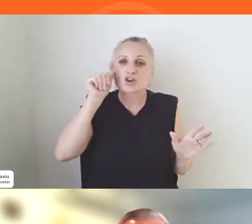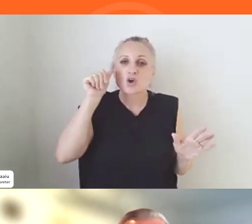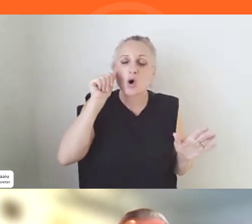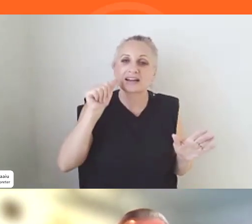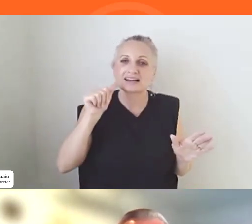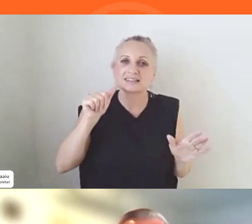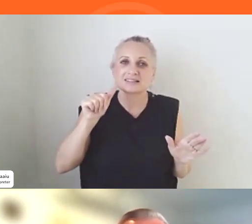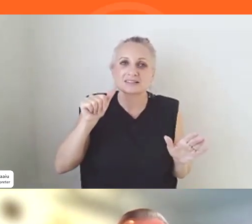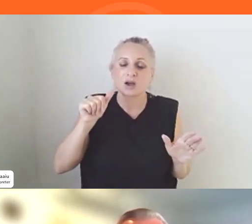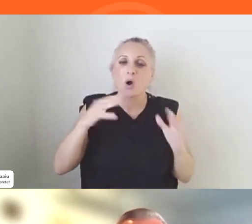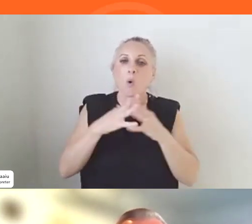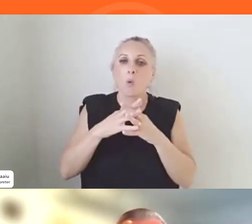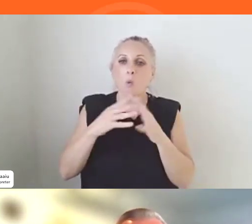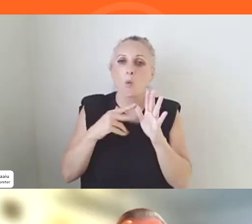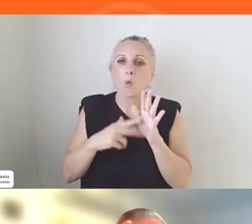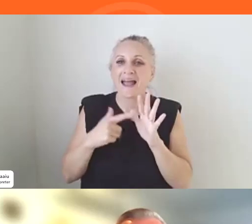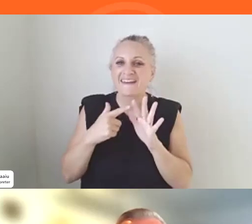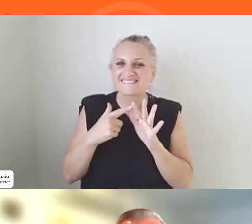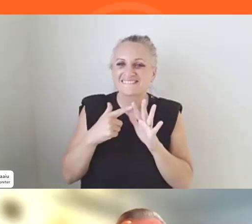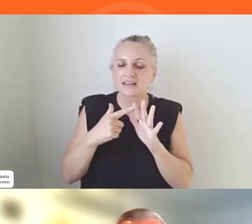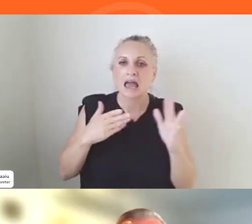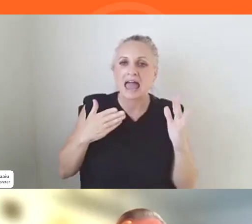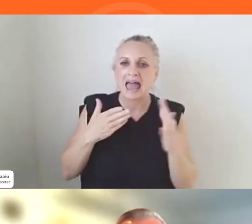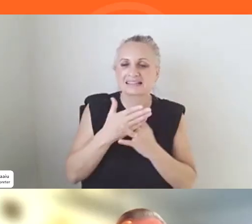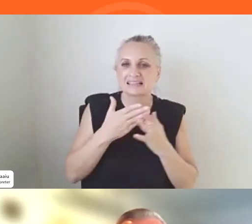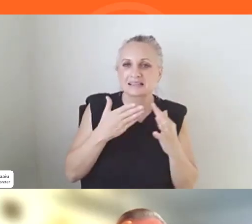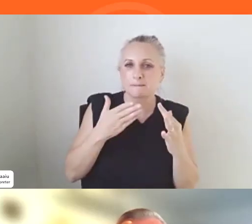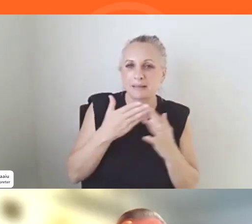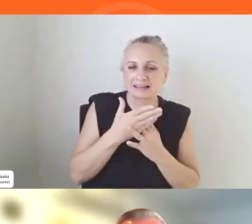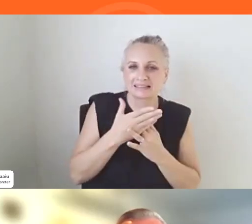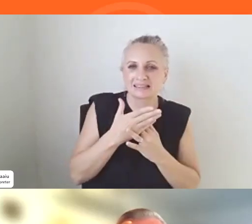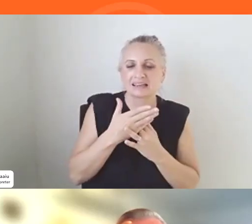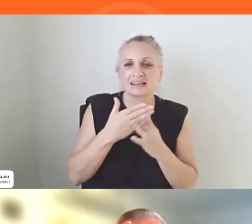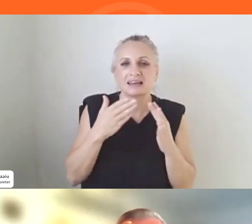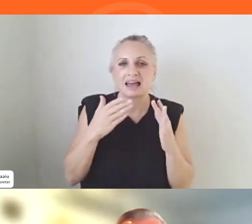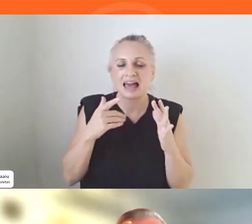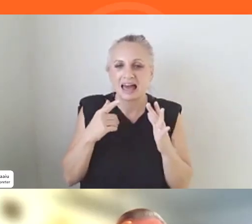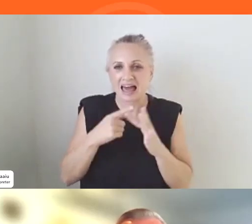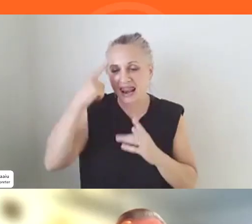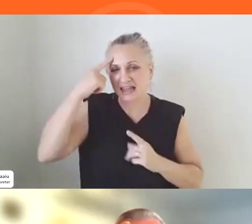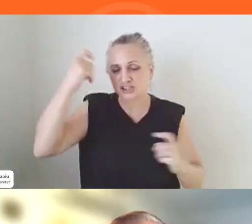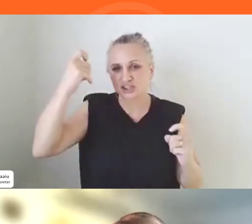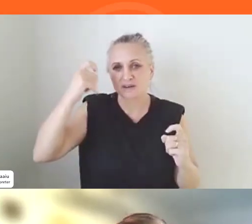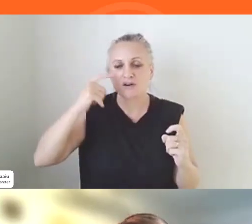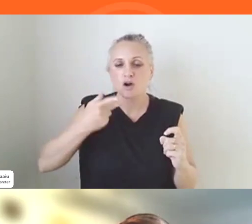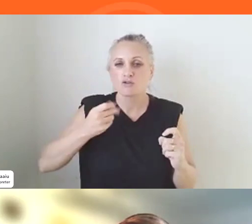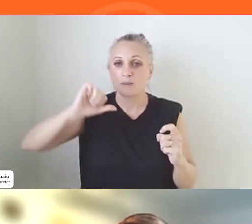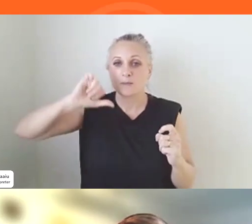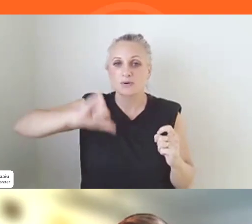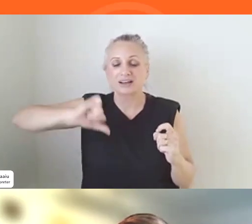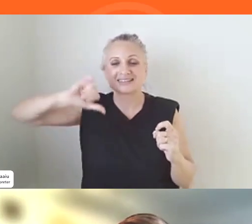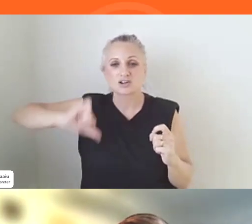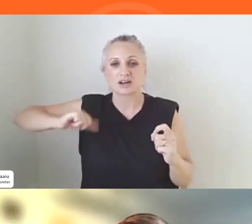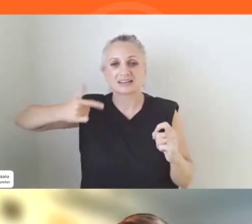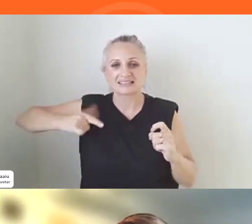Web Accessibility Initiative. This is the team that since 1997 has developed the standards and